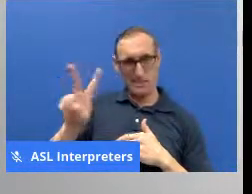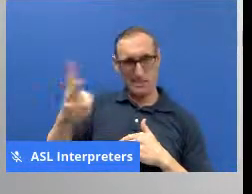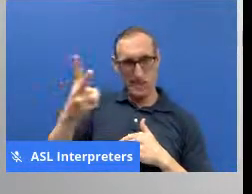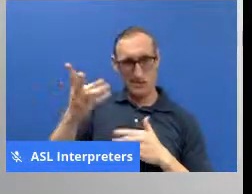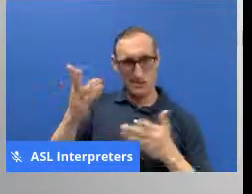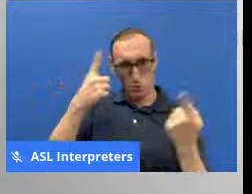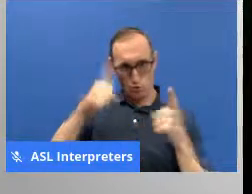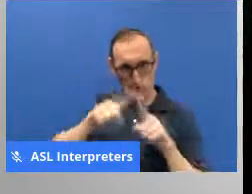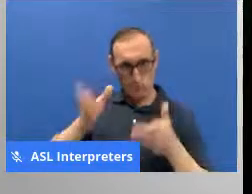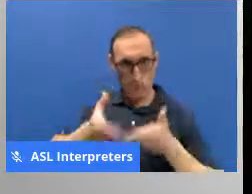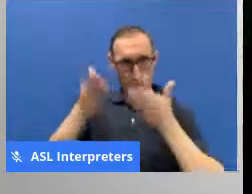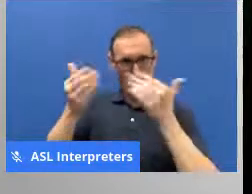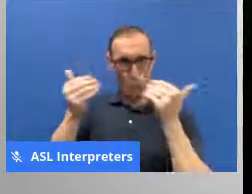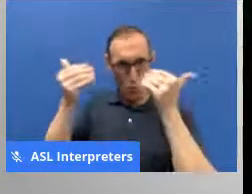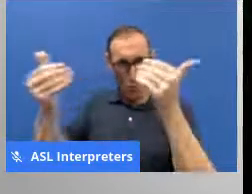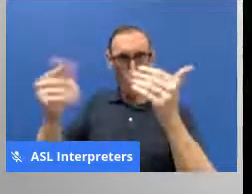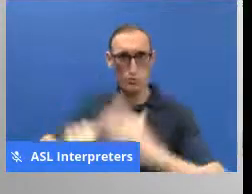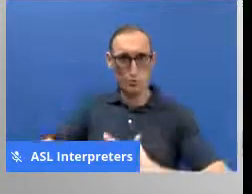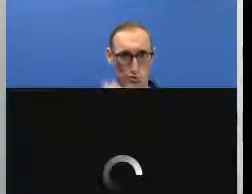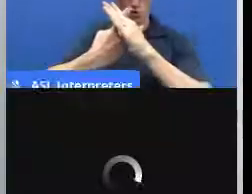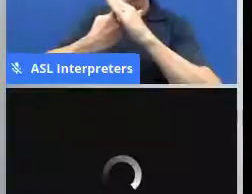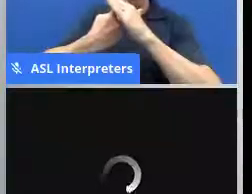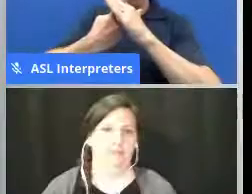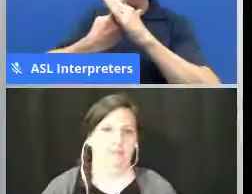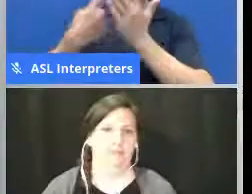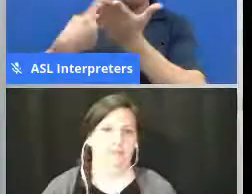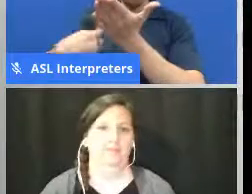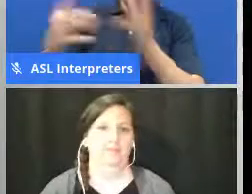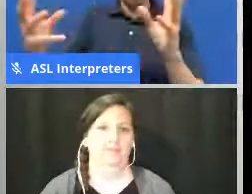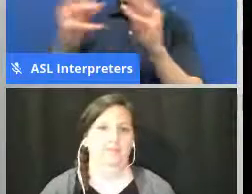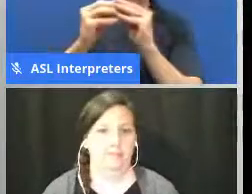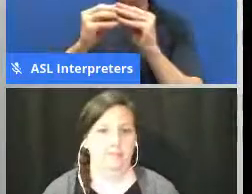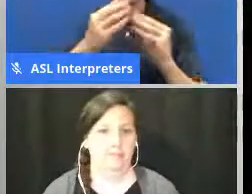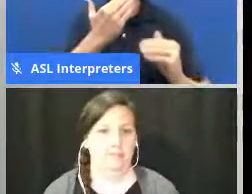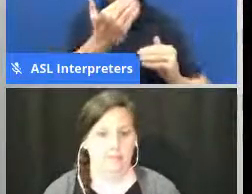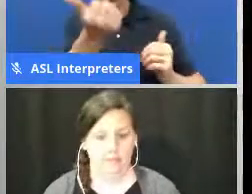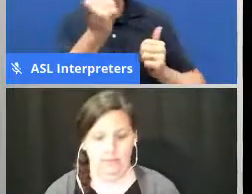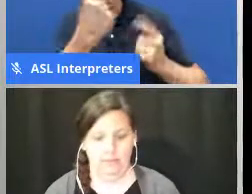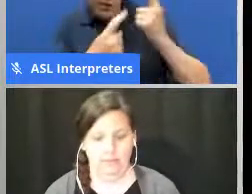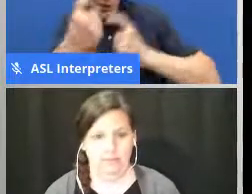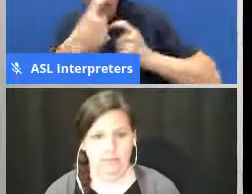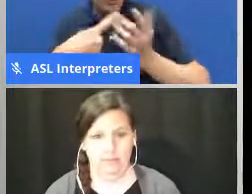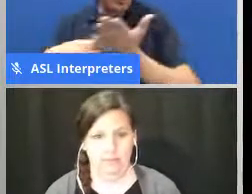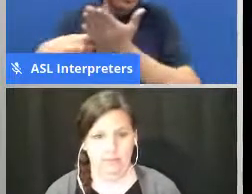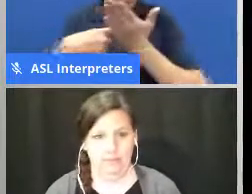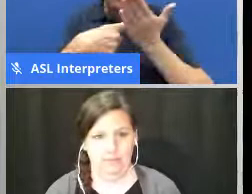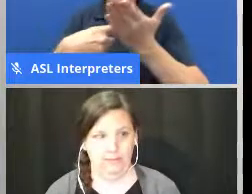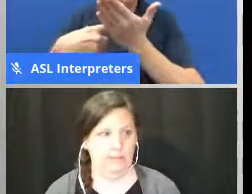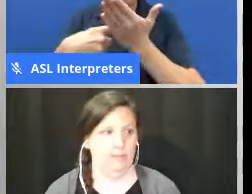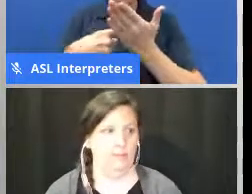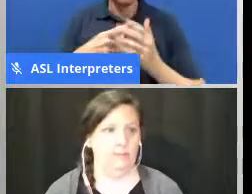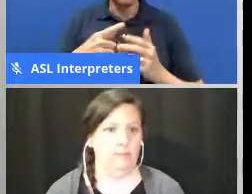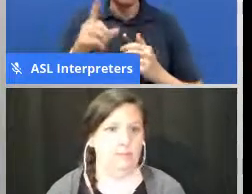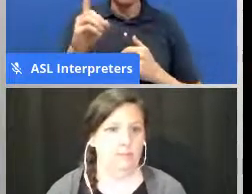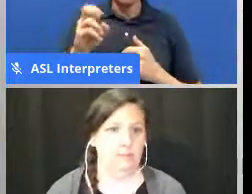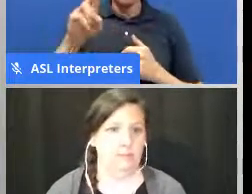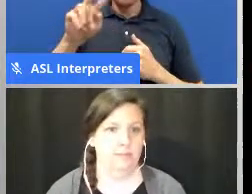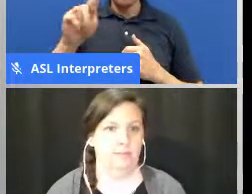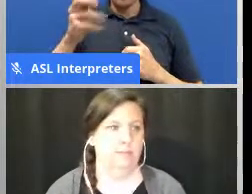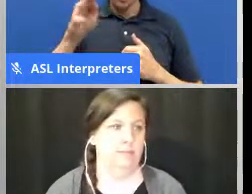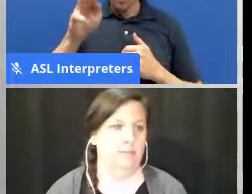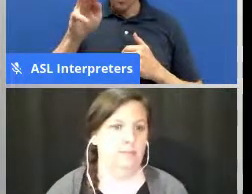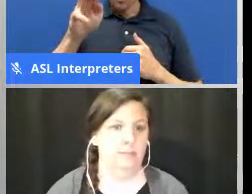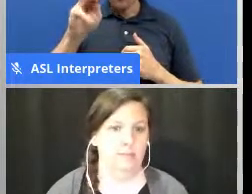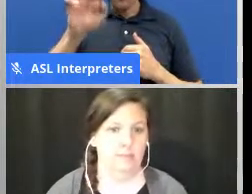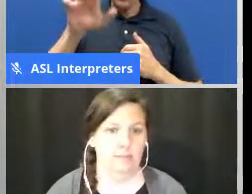Mr. Davis. Are there any questions or discussion? Okay, Dr. Thomas, do you mind calling